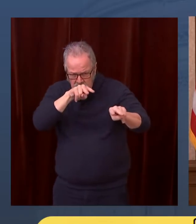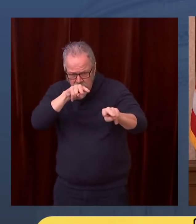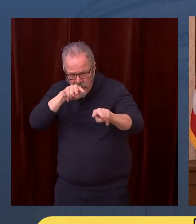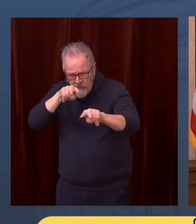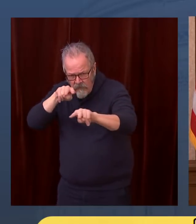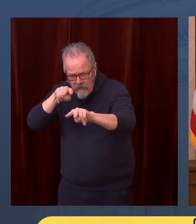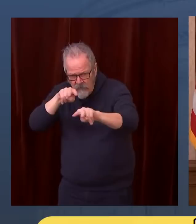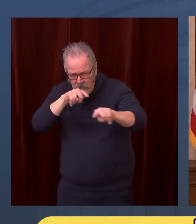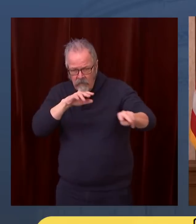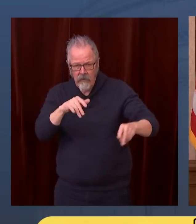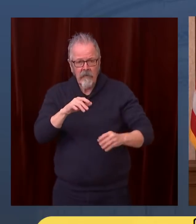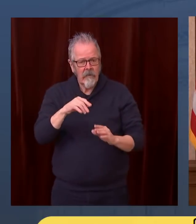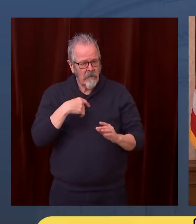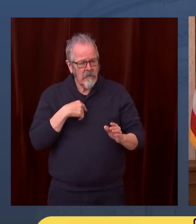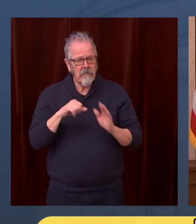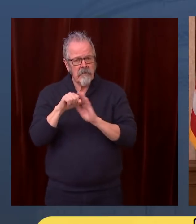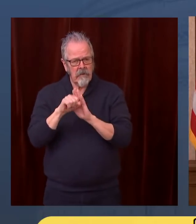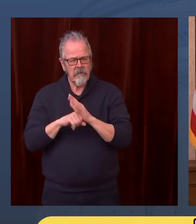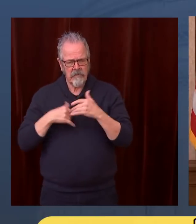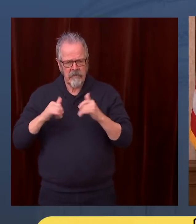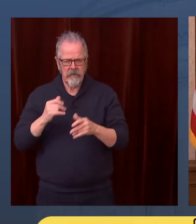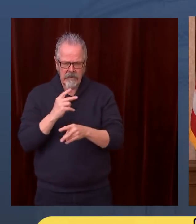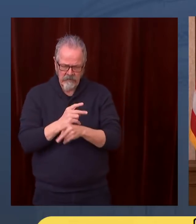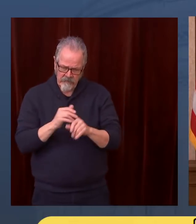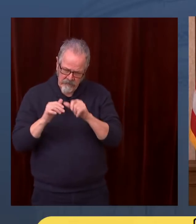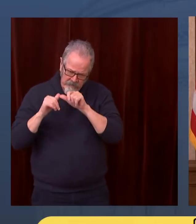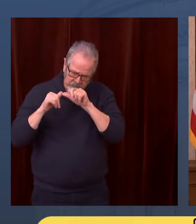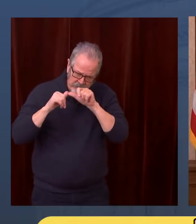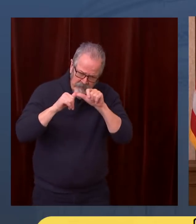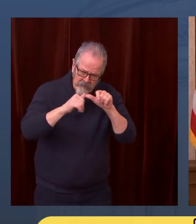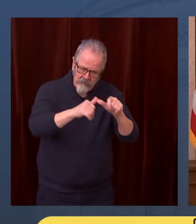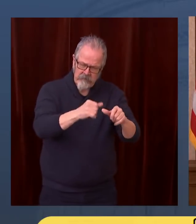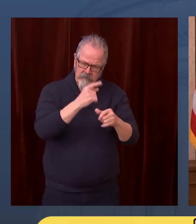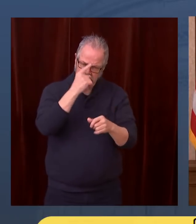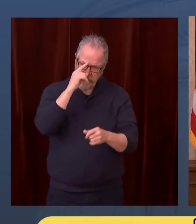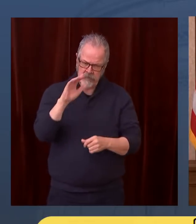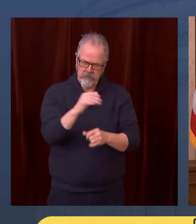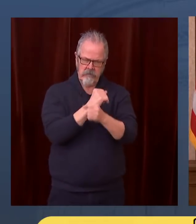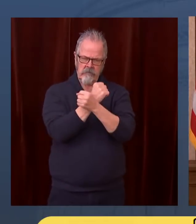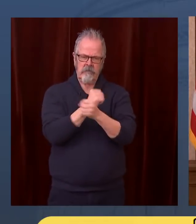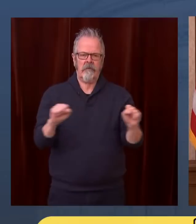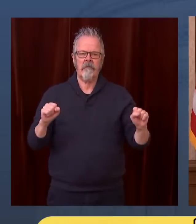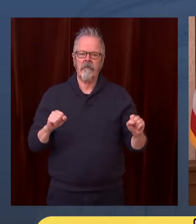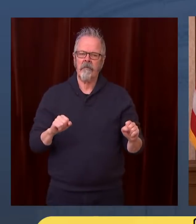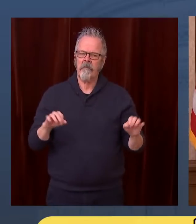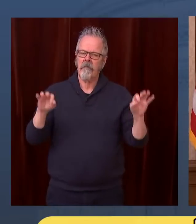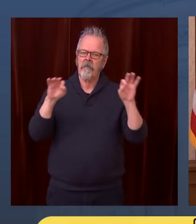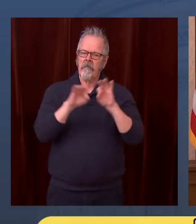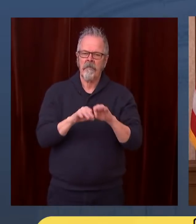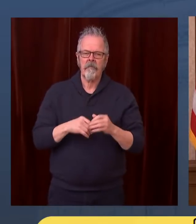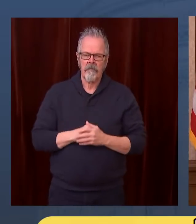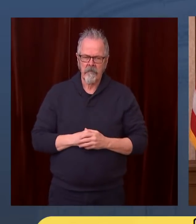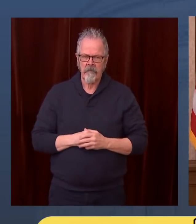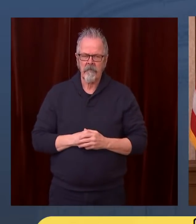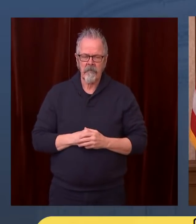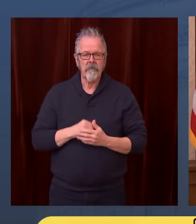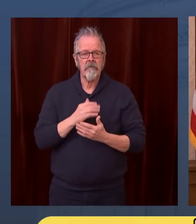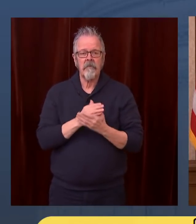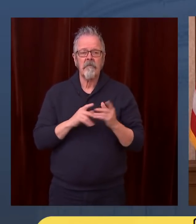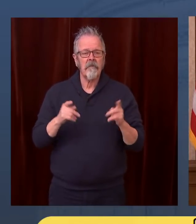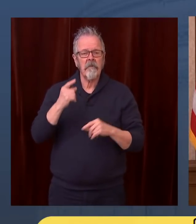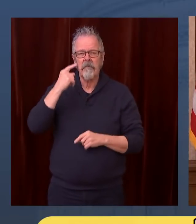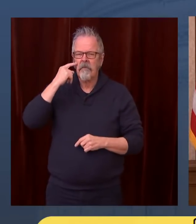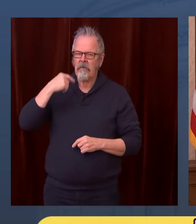to be safe. And to those who think it's done too early, I can tell you that I think